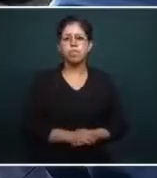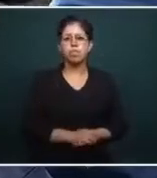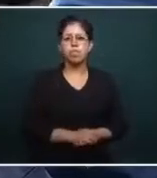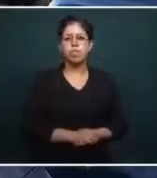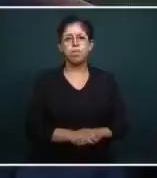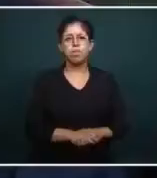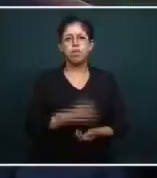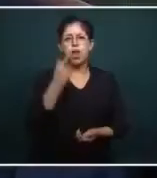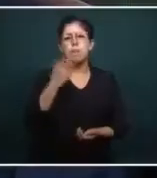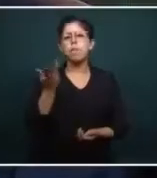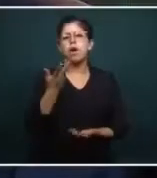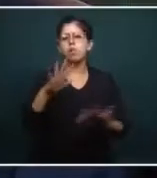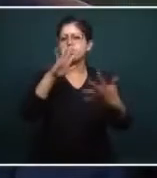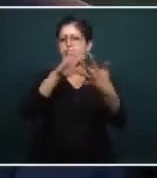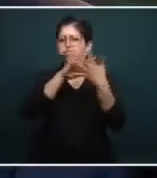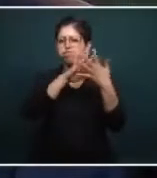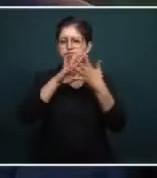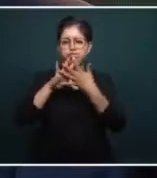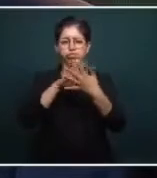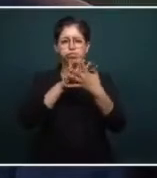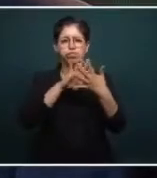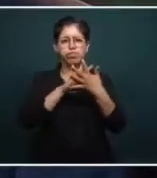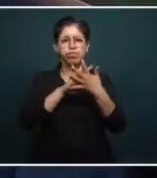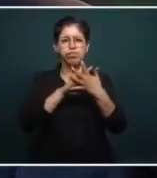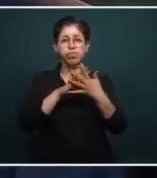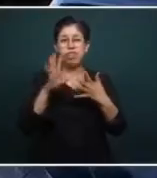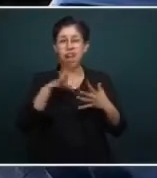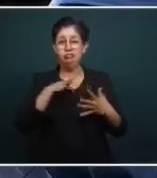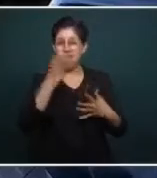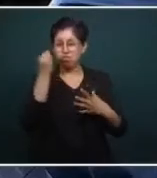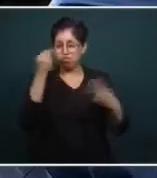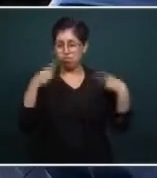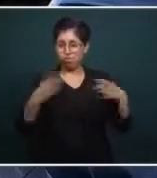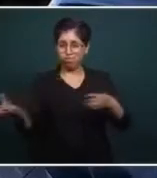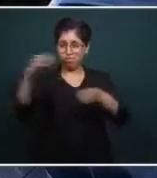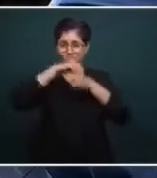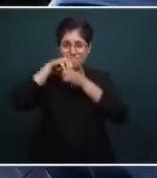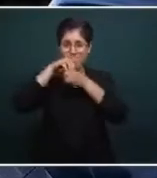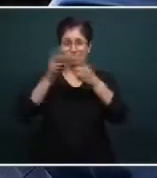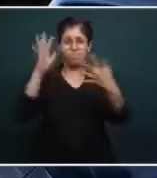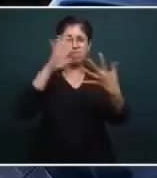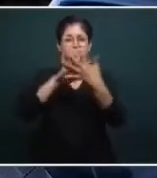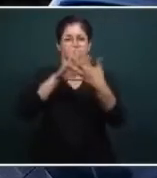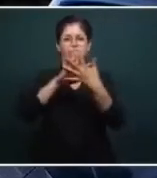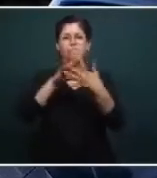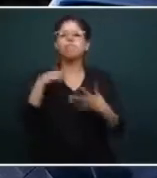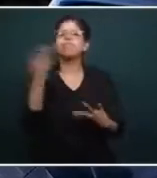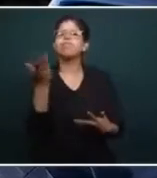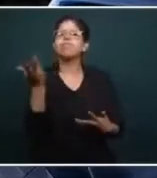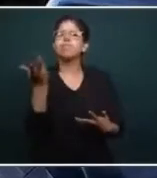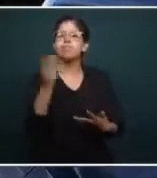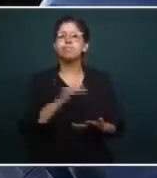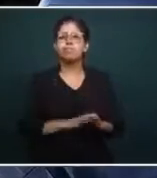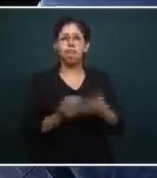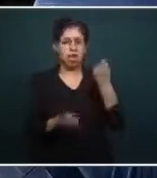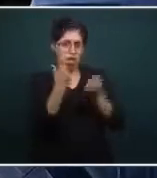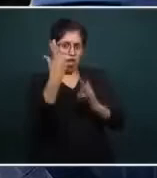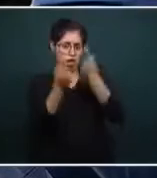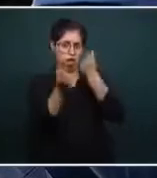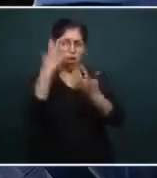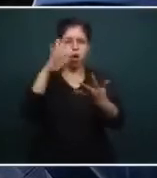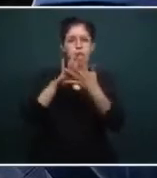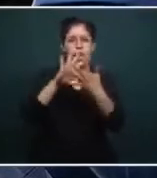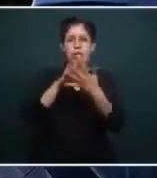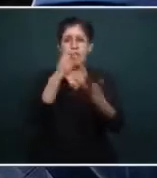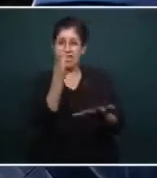para los penales, las for the cárceles jails están that sobrepobladas, are overpopulated, que en algunas that tienen in el